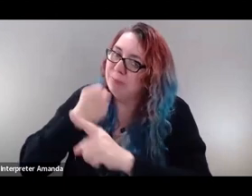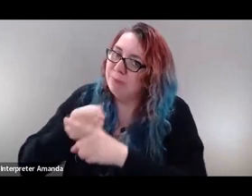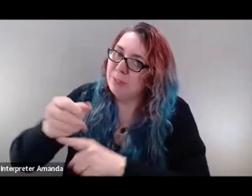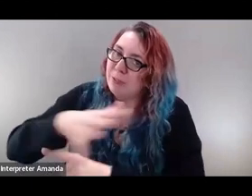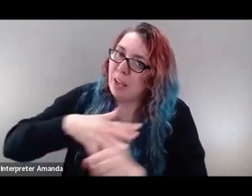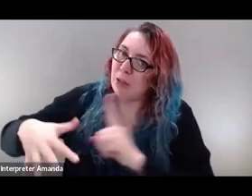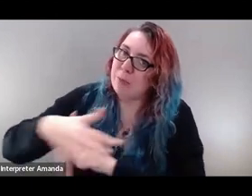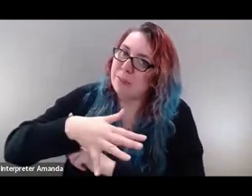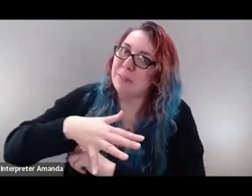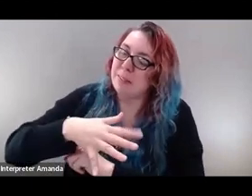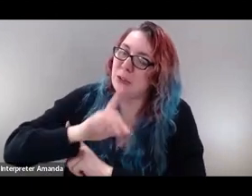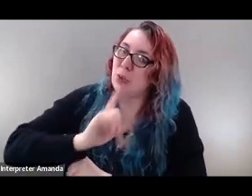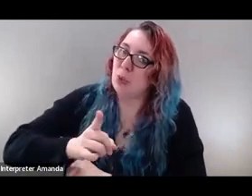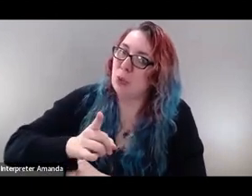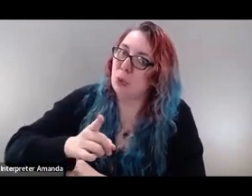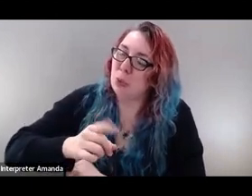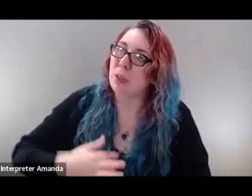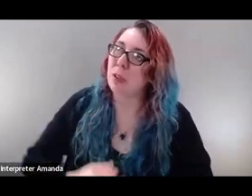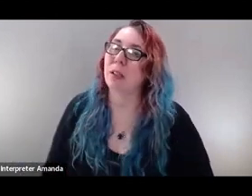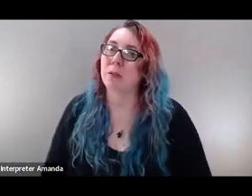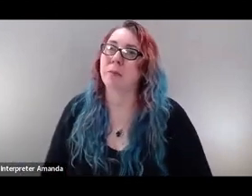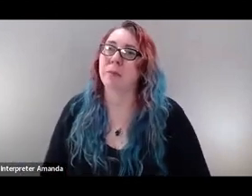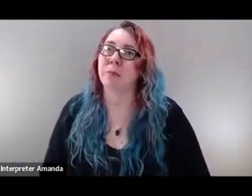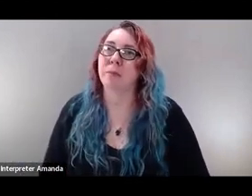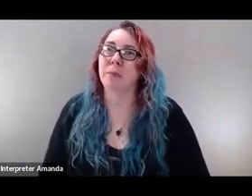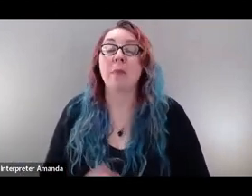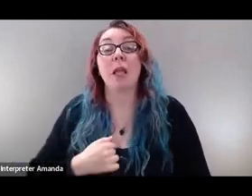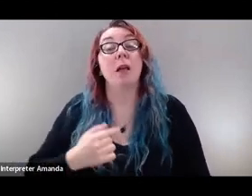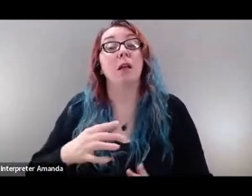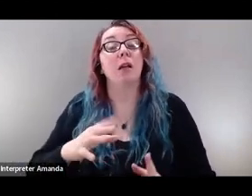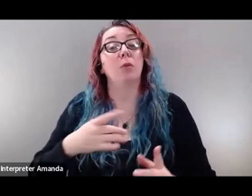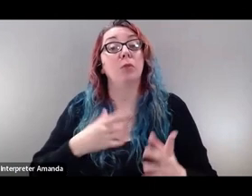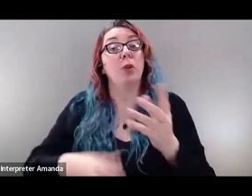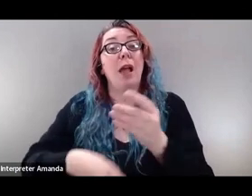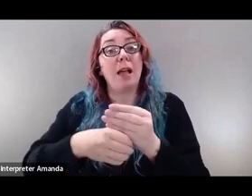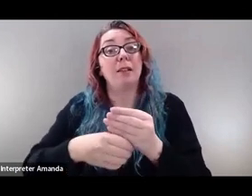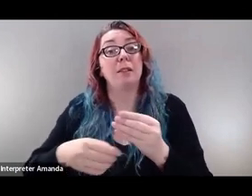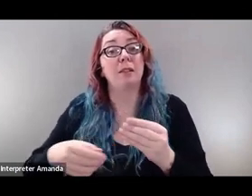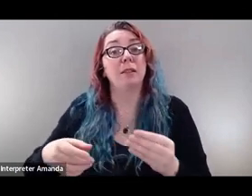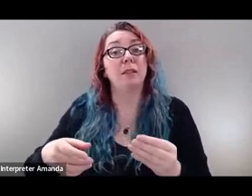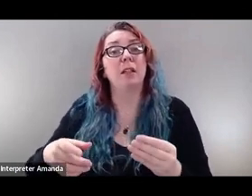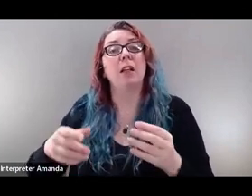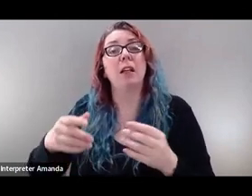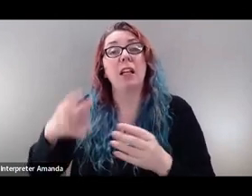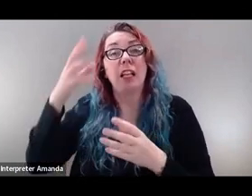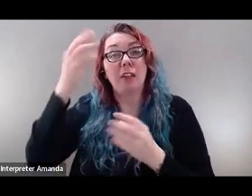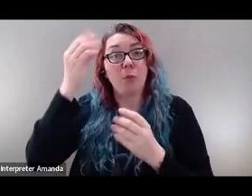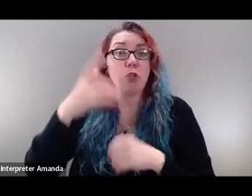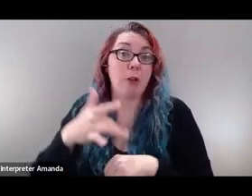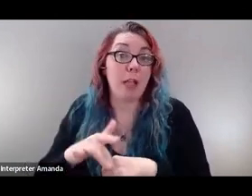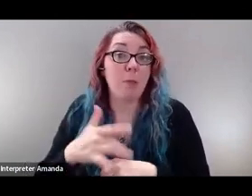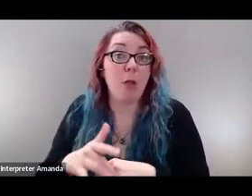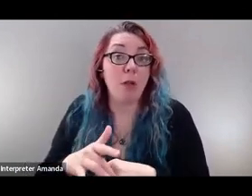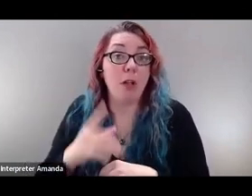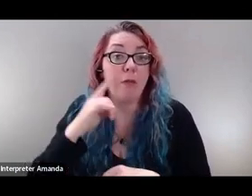is a lot of information out there about how we might begin to think about incorporating strategies for thinking about carbon